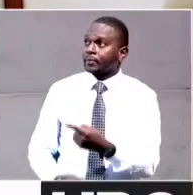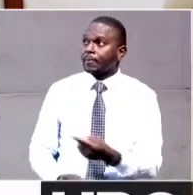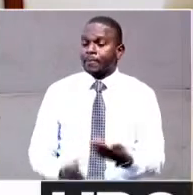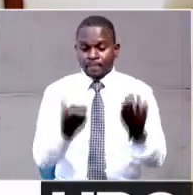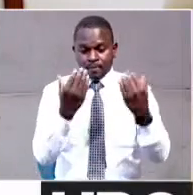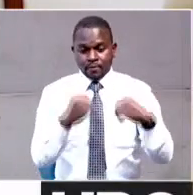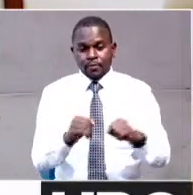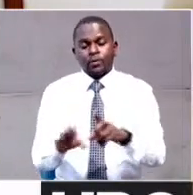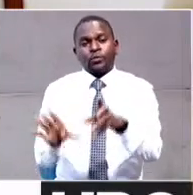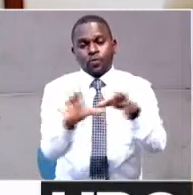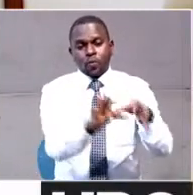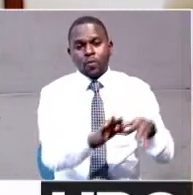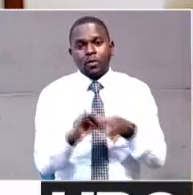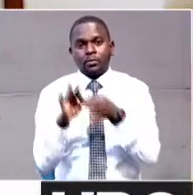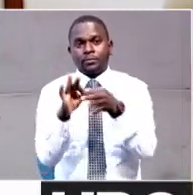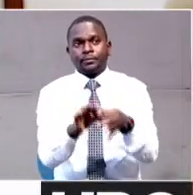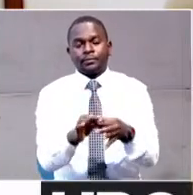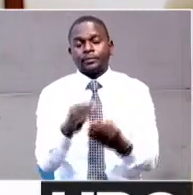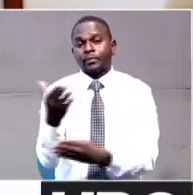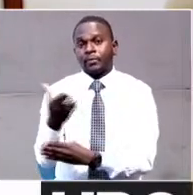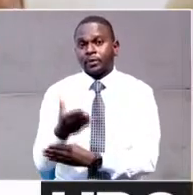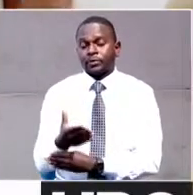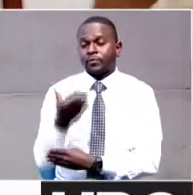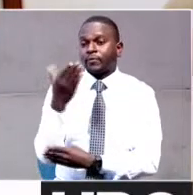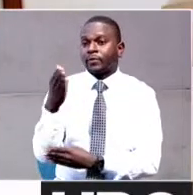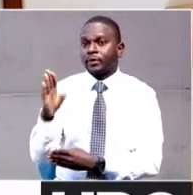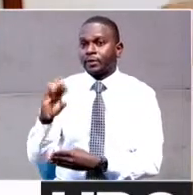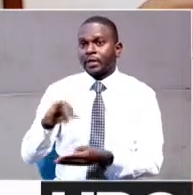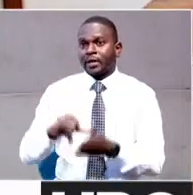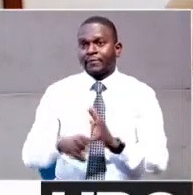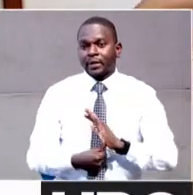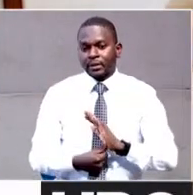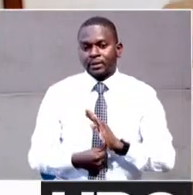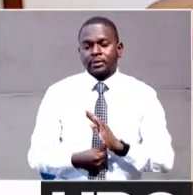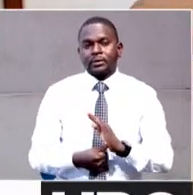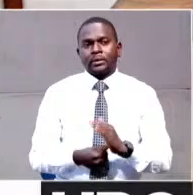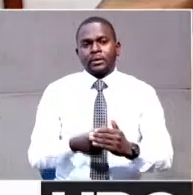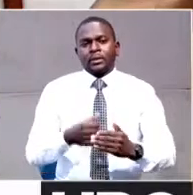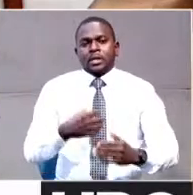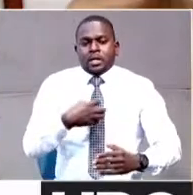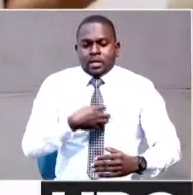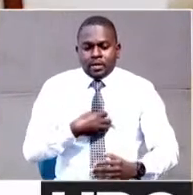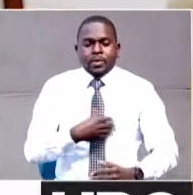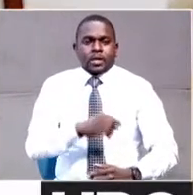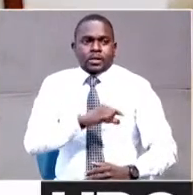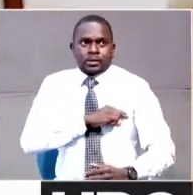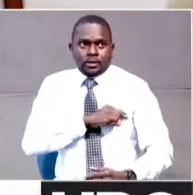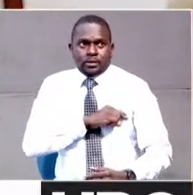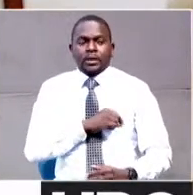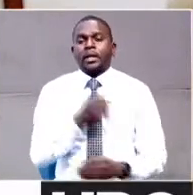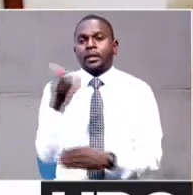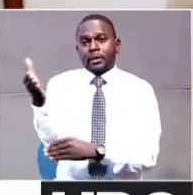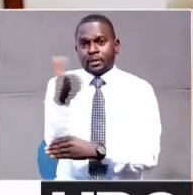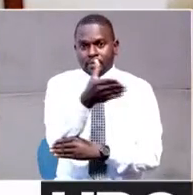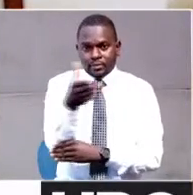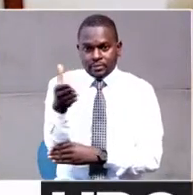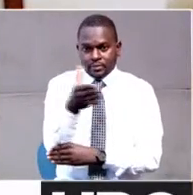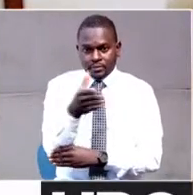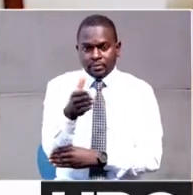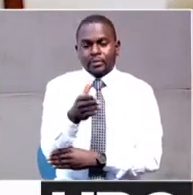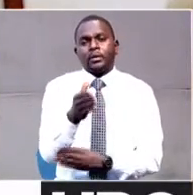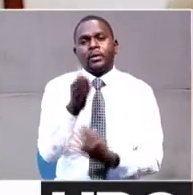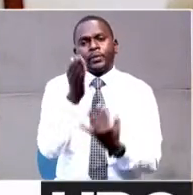to coordinate with the Minister of Foreign Affairs, the Minister of Labor and Gender, and our embassies in Middle